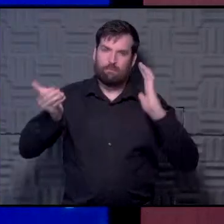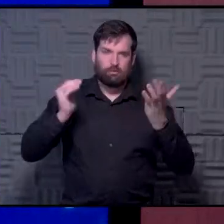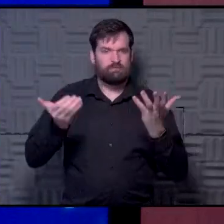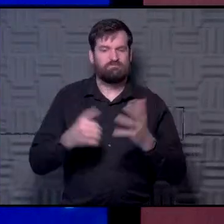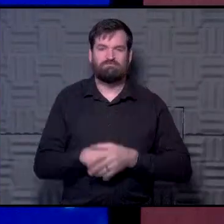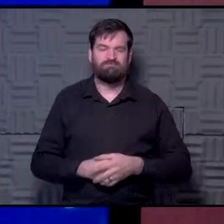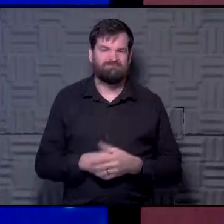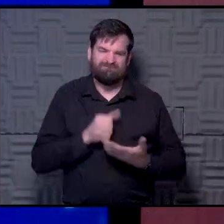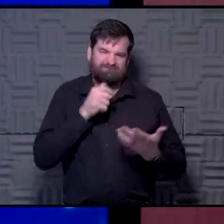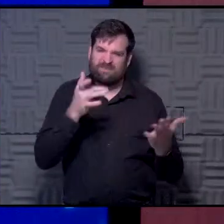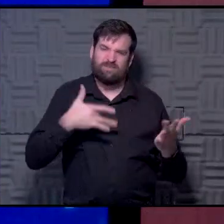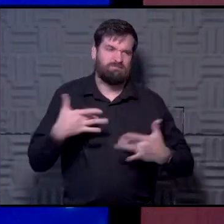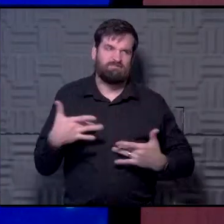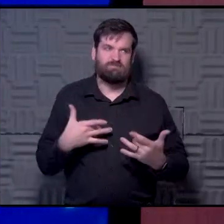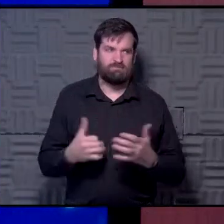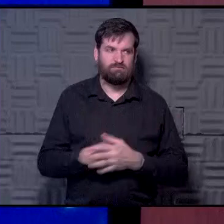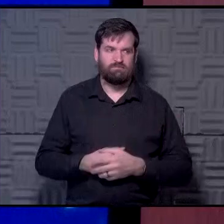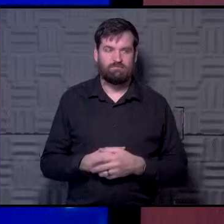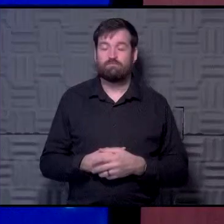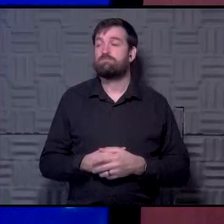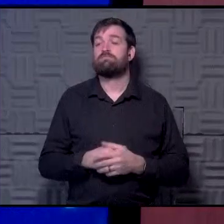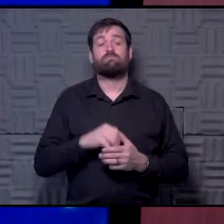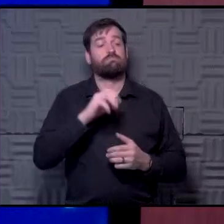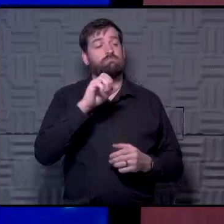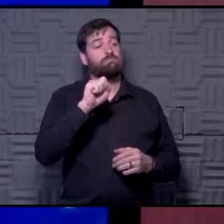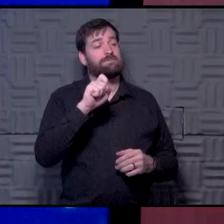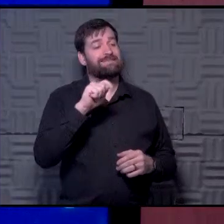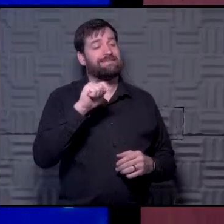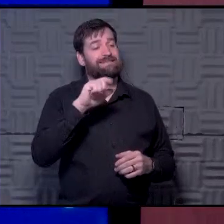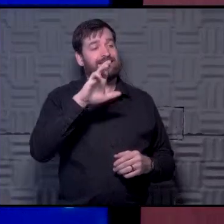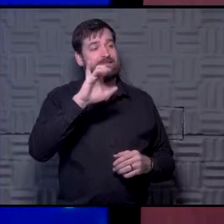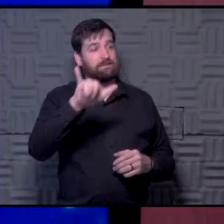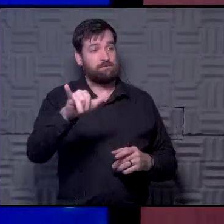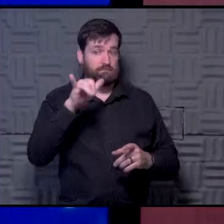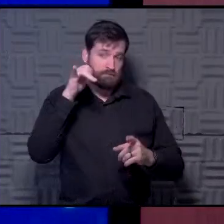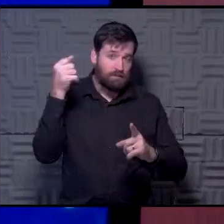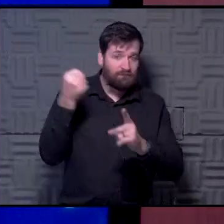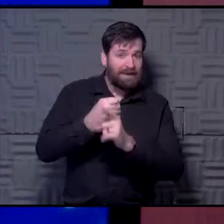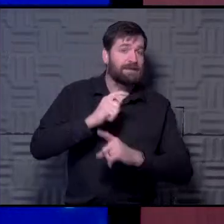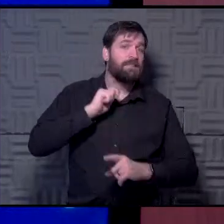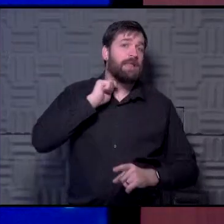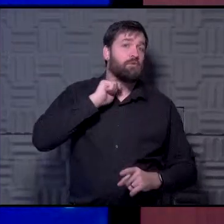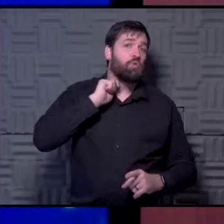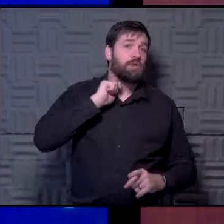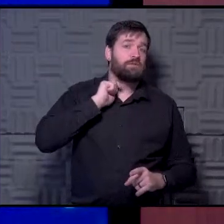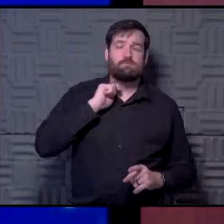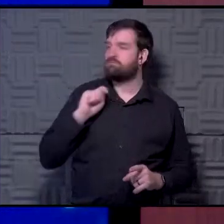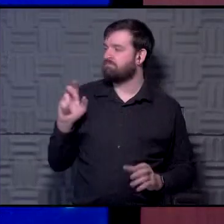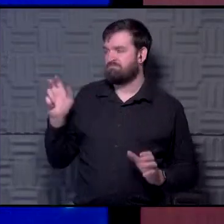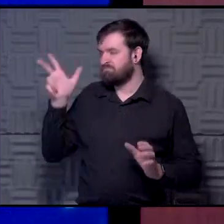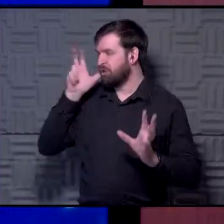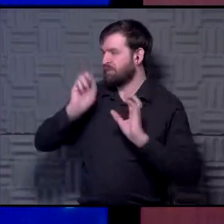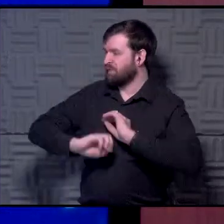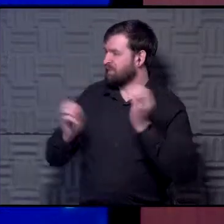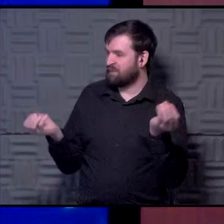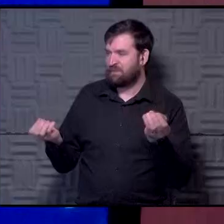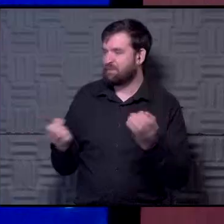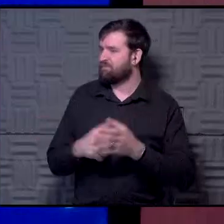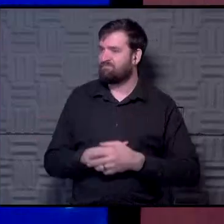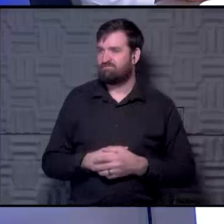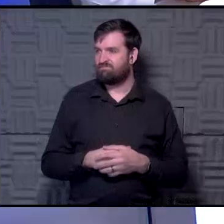are. I'm not too concerned about that. All right, and Stacy asked, does the vaccine affect thyroid? Would not heard of that one. We haven't heard any,